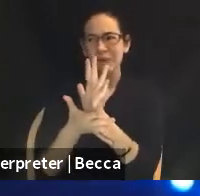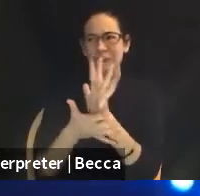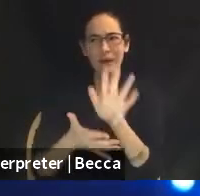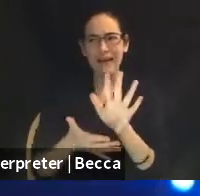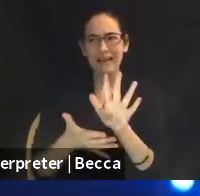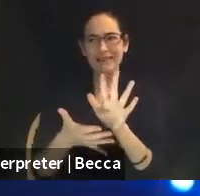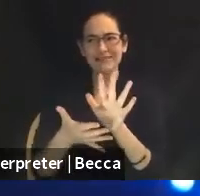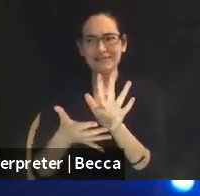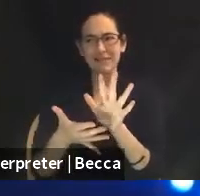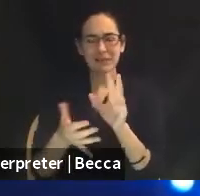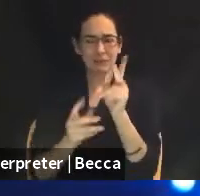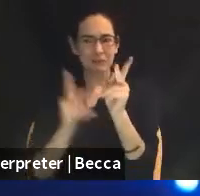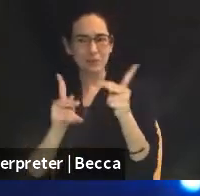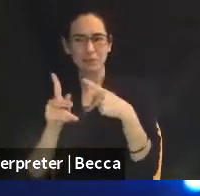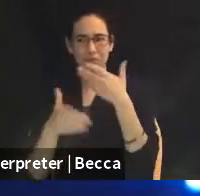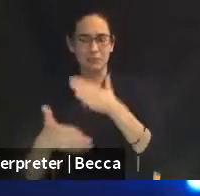us.